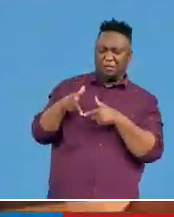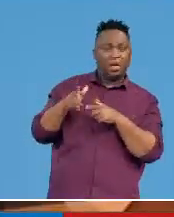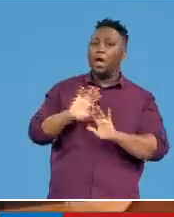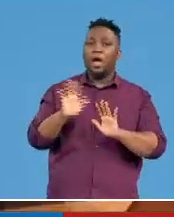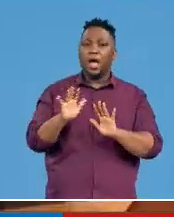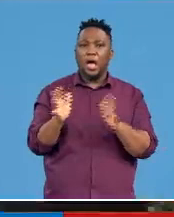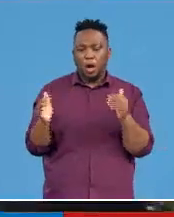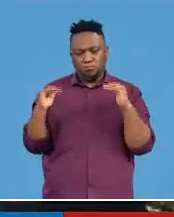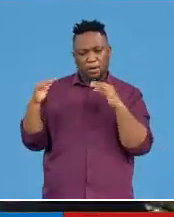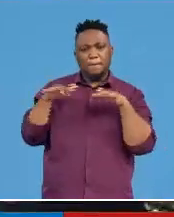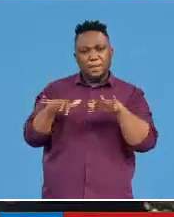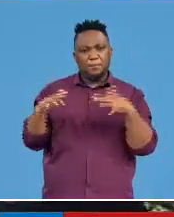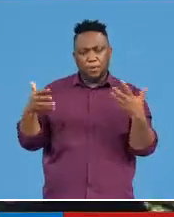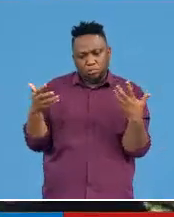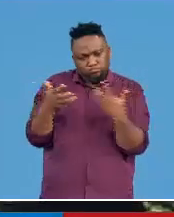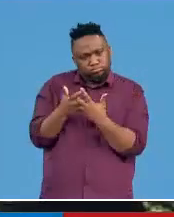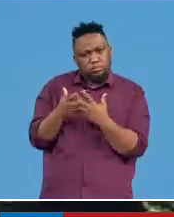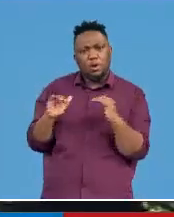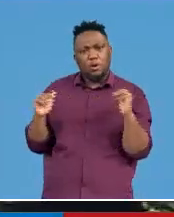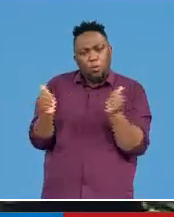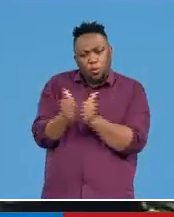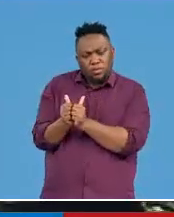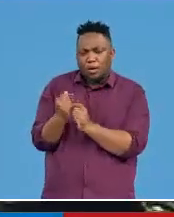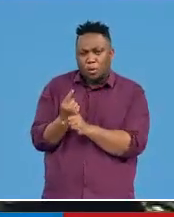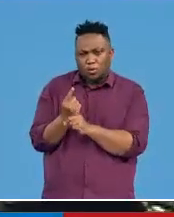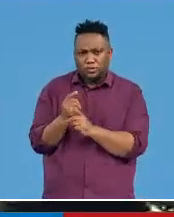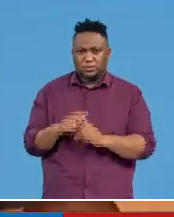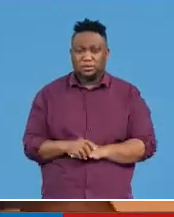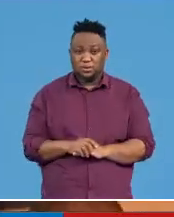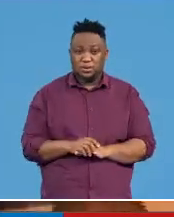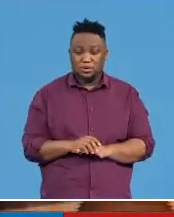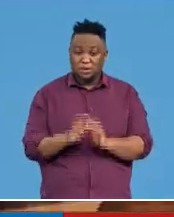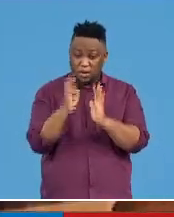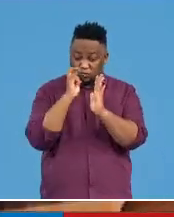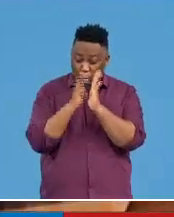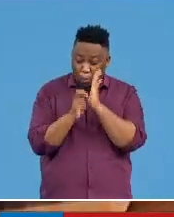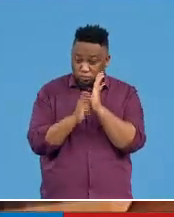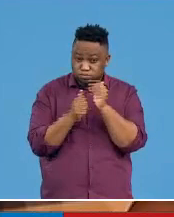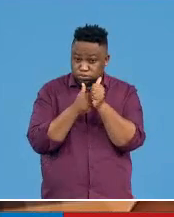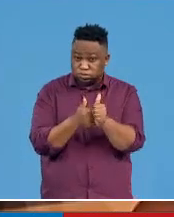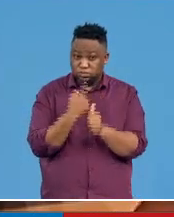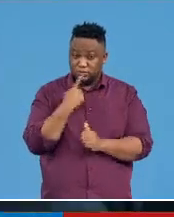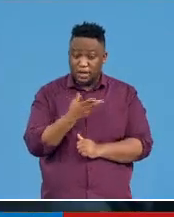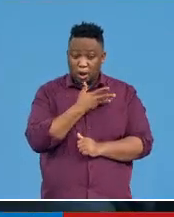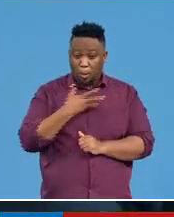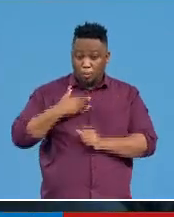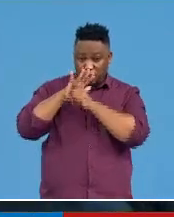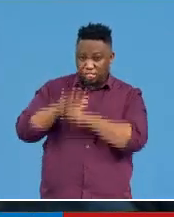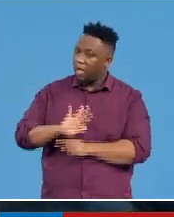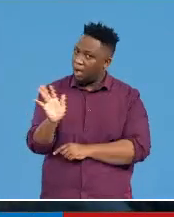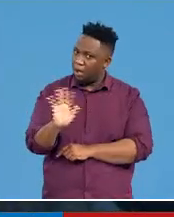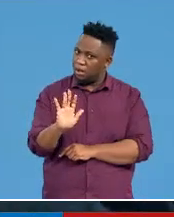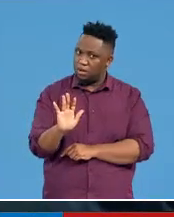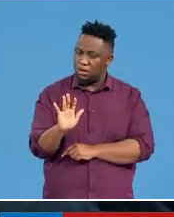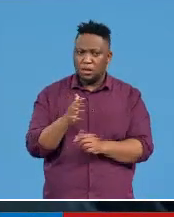with the people on the ground. Very firm on the principle of building a non-sexist society.